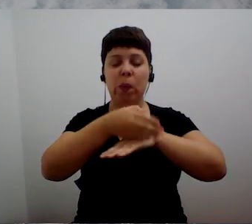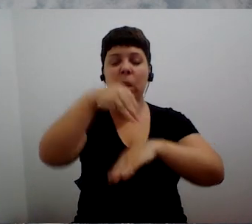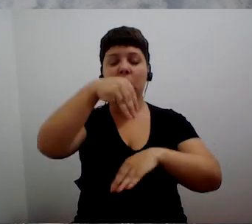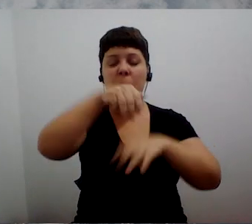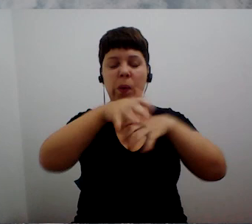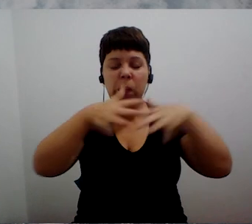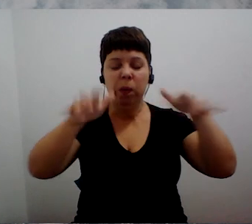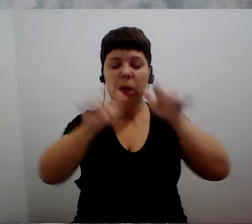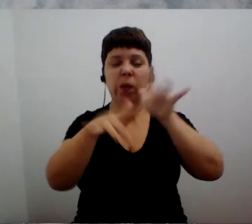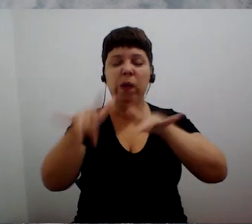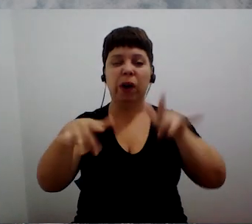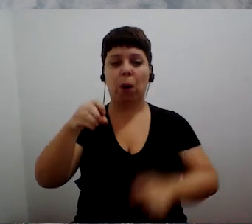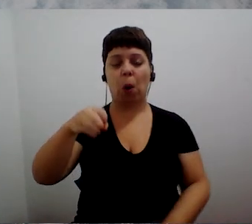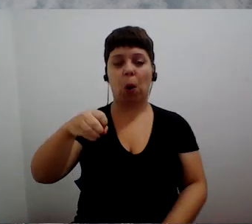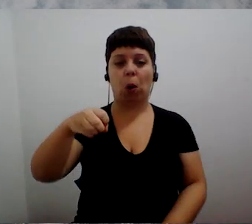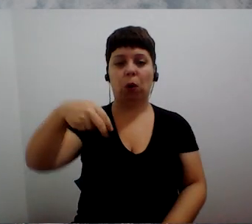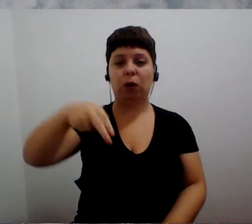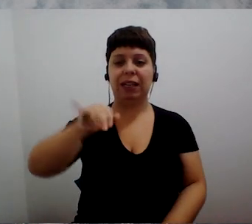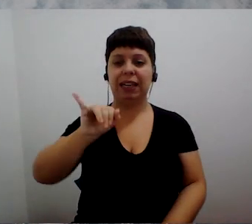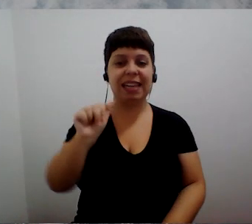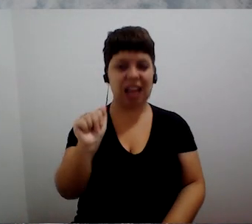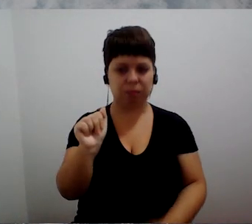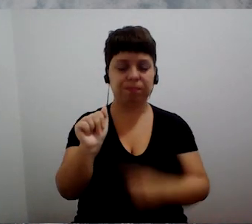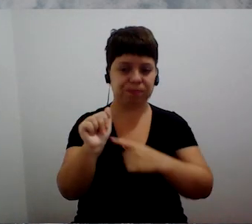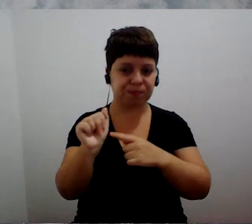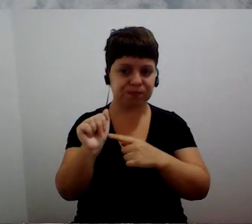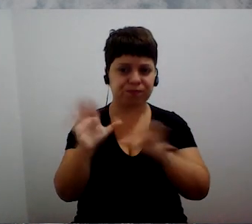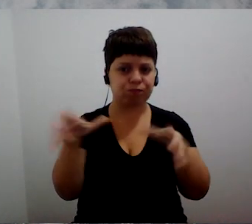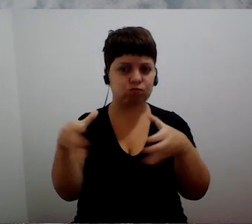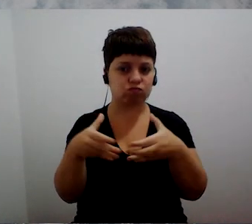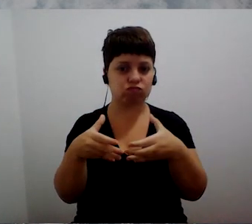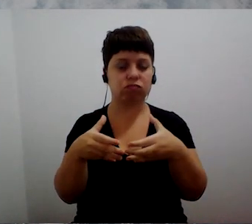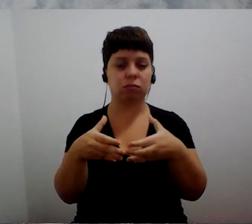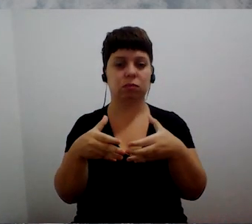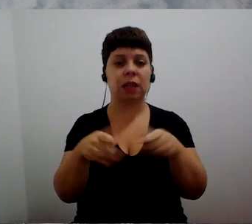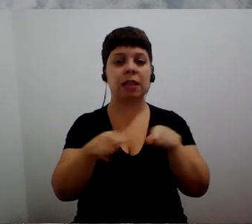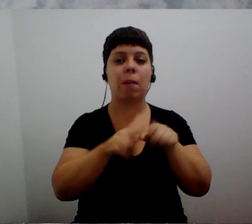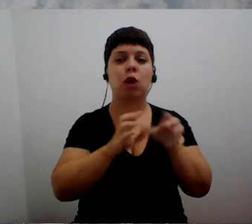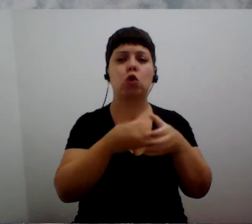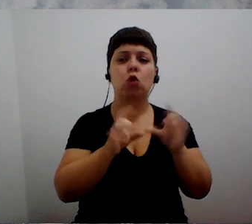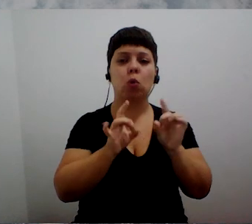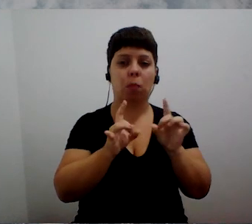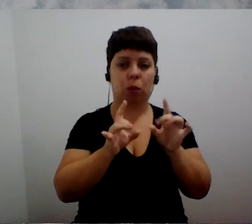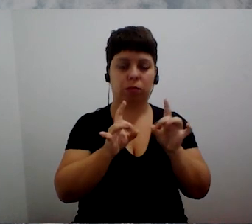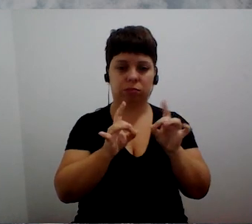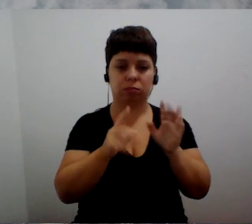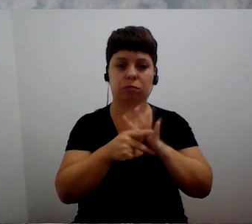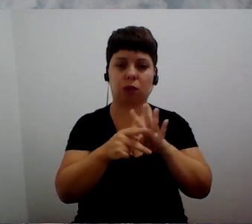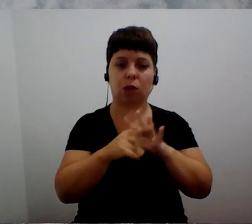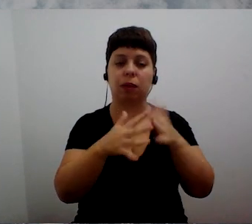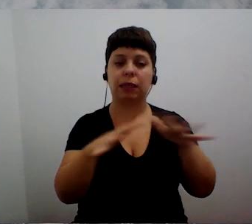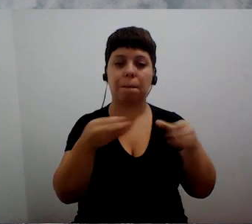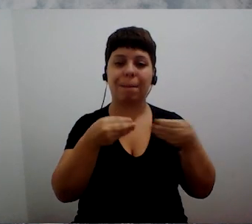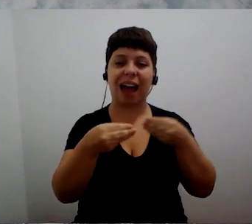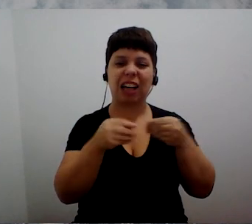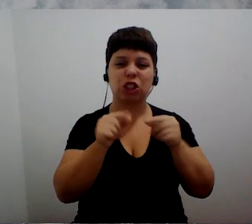opportunity to be part of the discussions of Marine Litter, the recent discussions at UNEA, the United Nations Environmental Assembly,